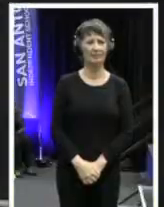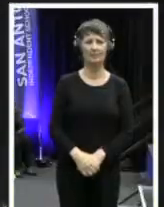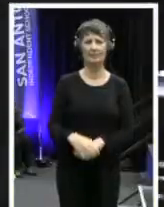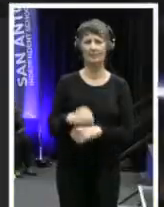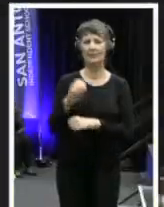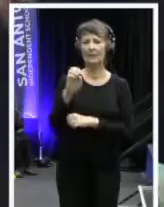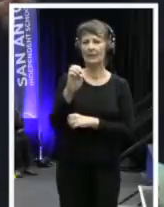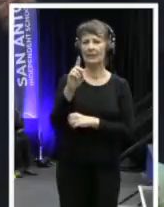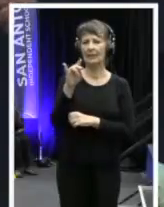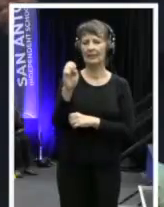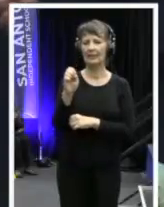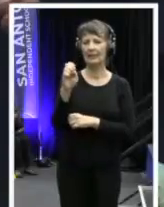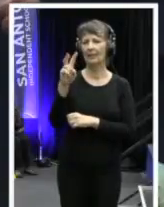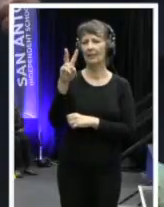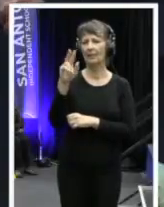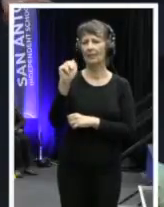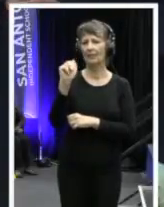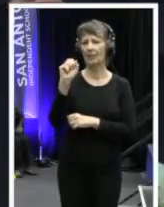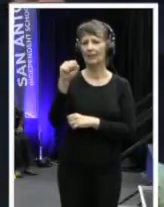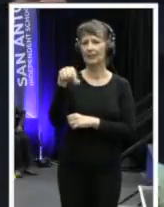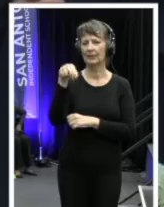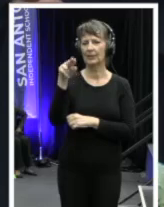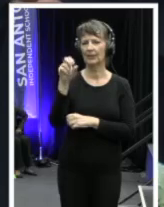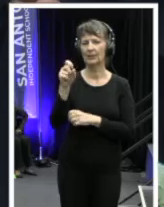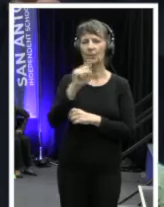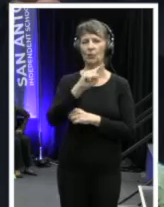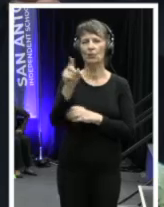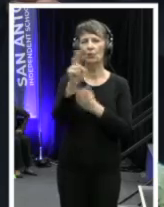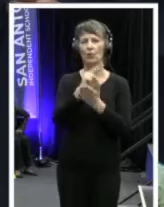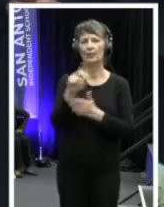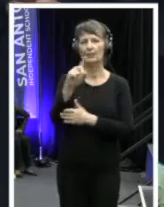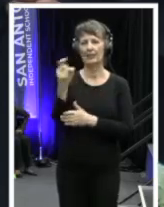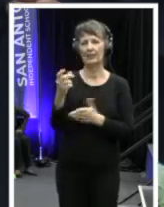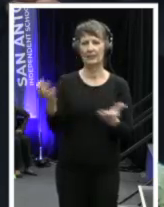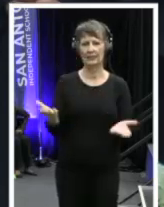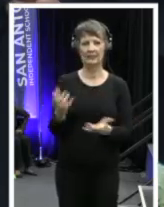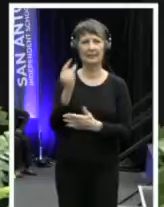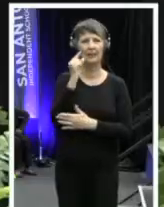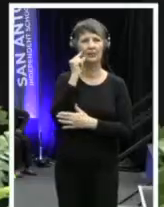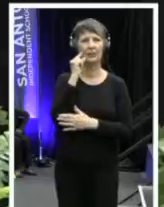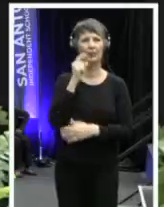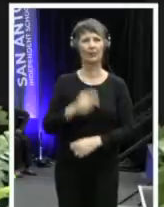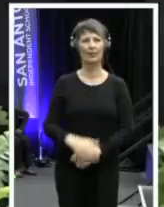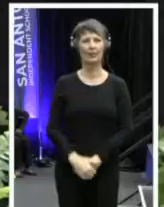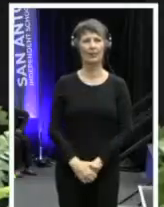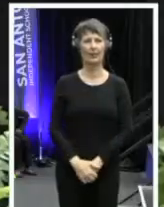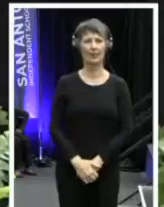Evie Kayla Vasquez will be attending the University of Texas at San Antonio.